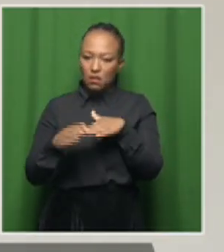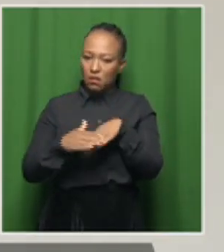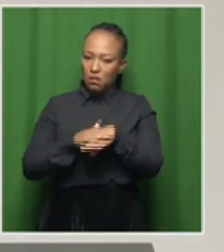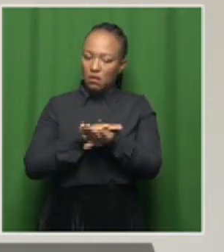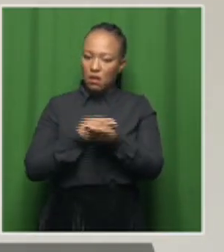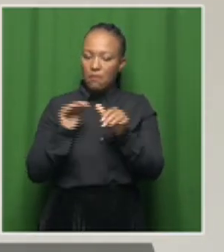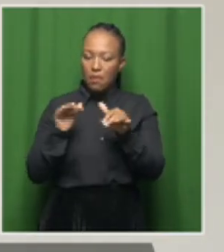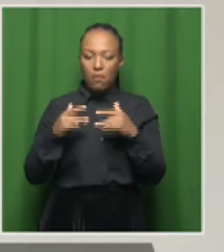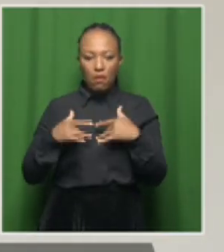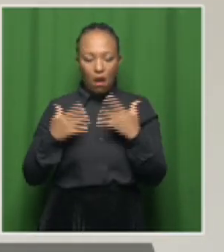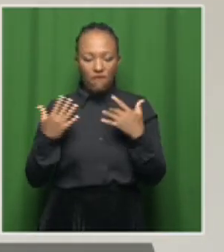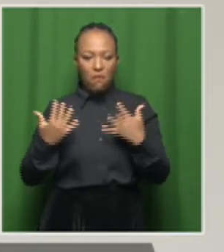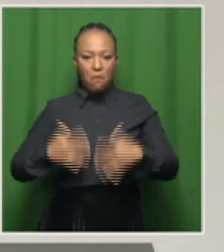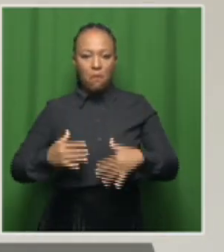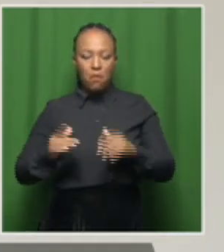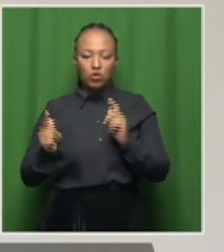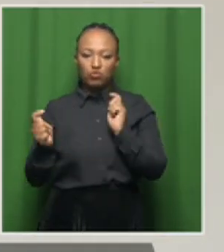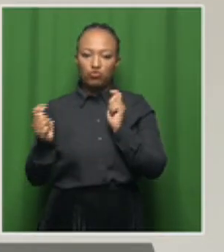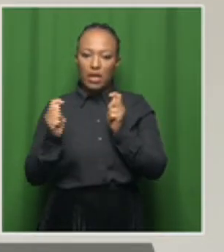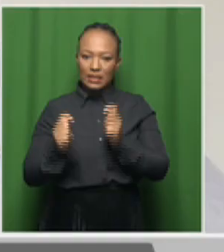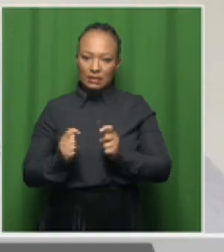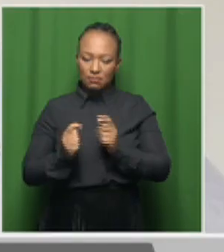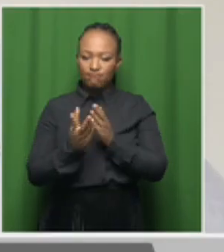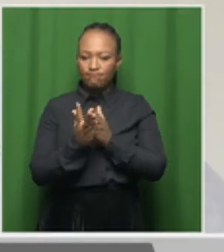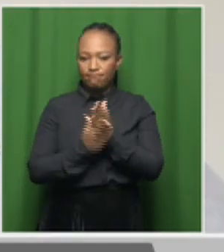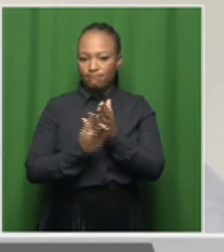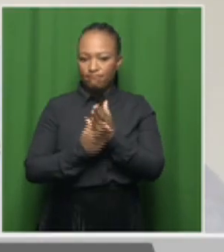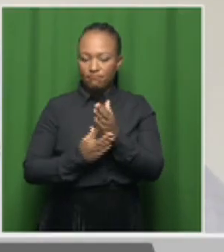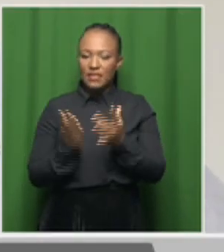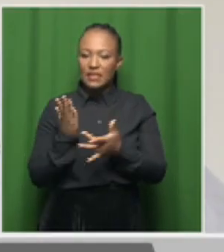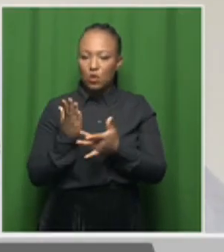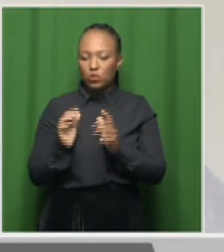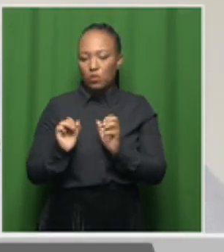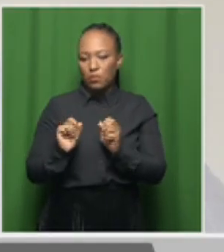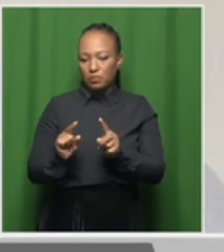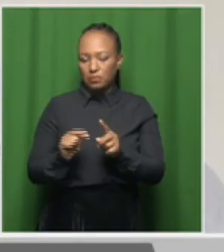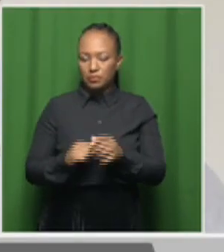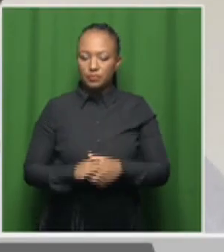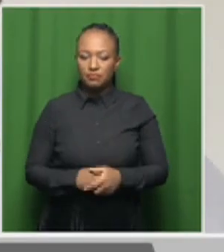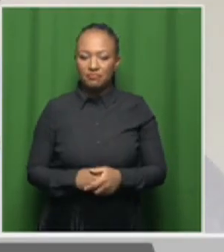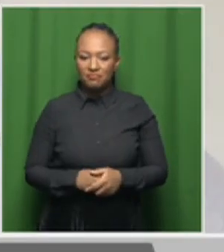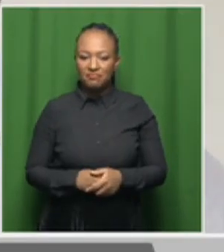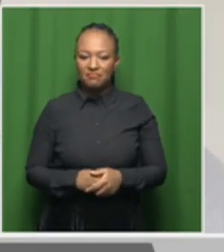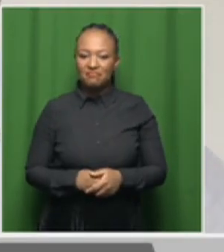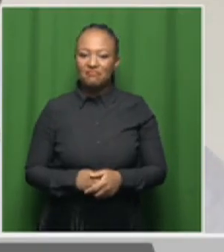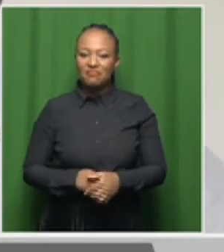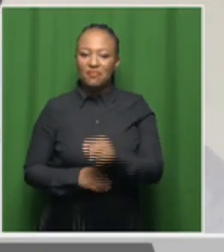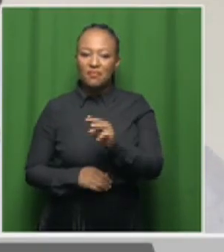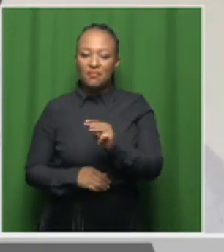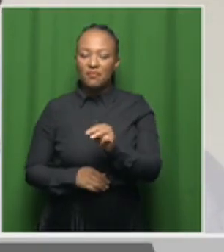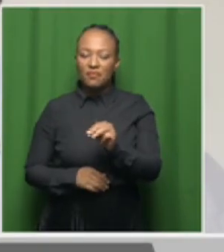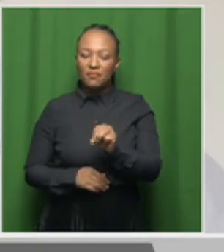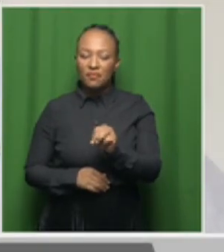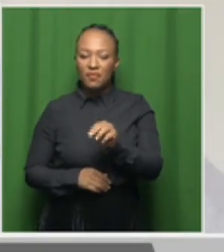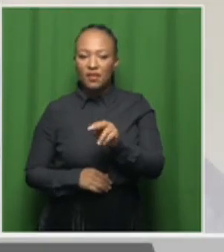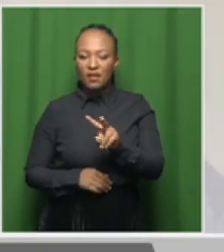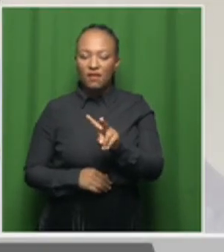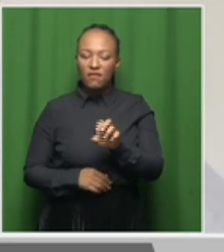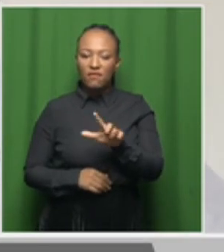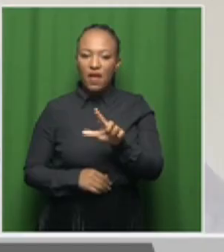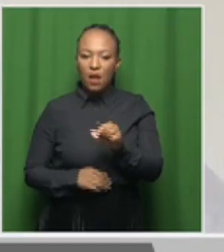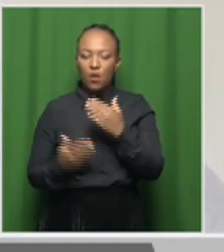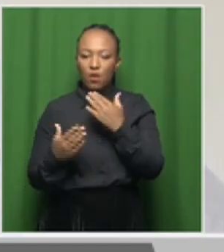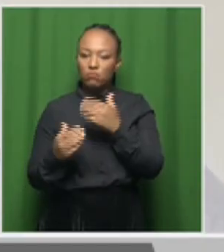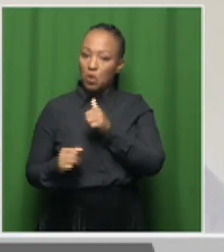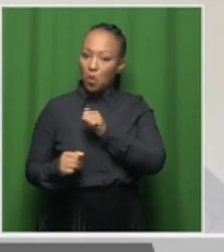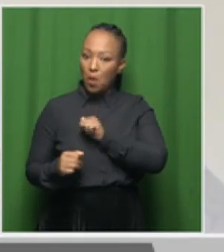people's lives change and access tech opportunities through the platform. All right, so Mvelo, we wish you all the best of luck, and thank you for joining us and sharing